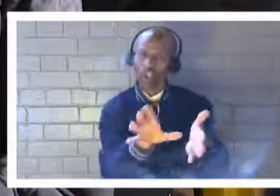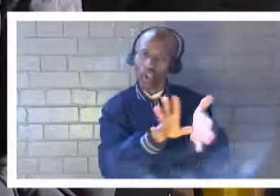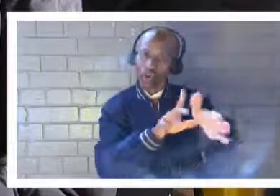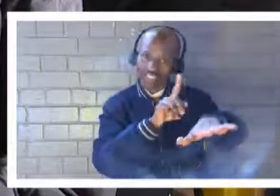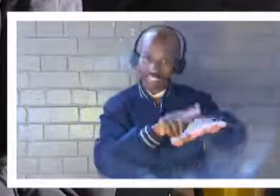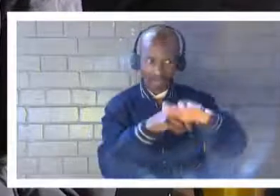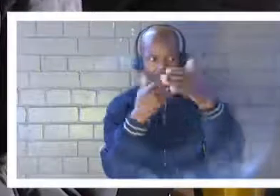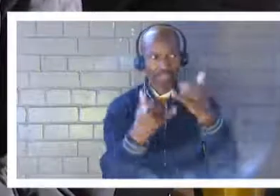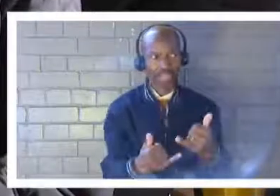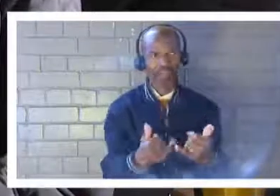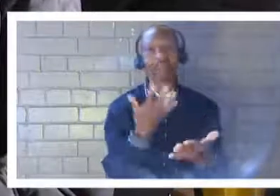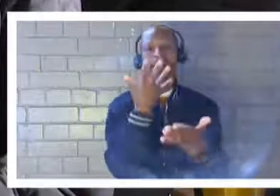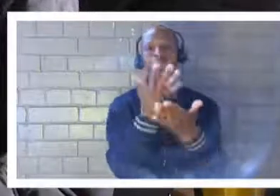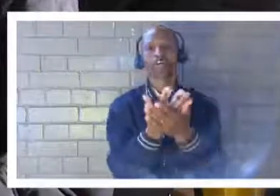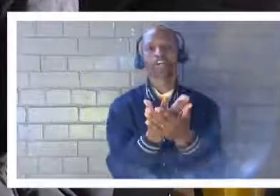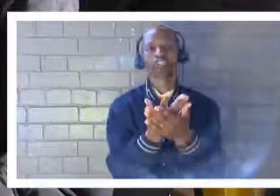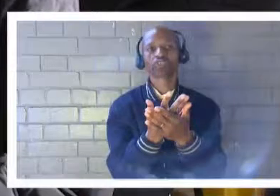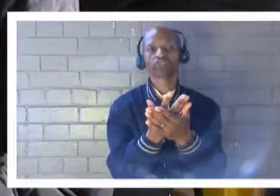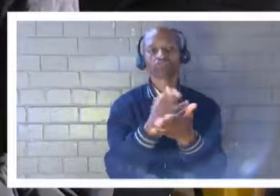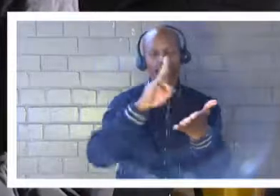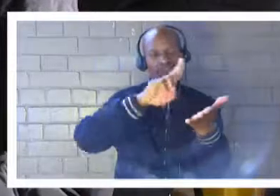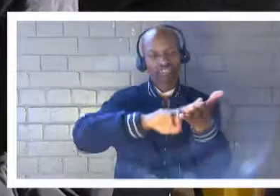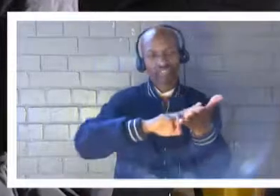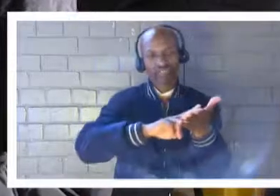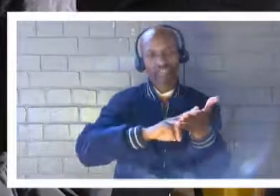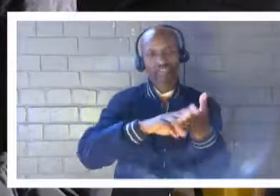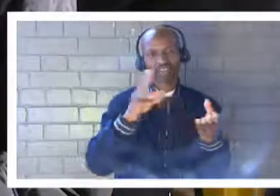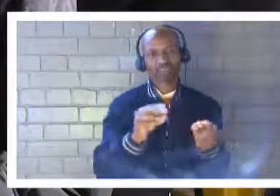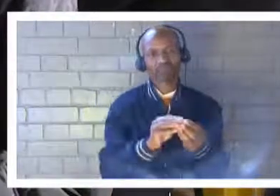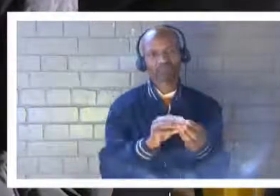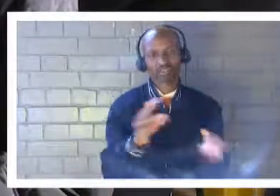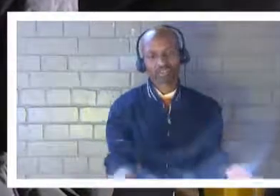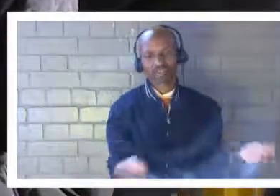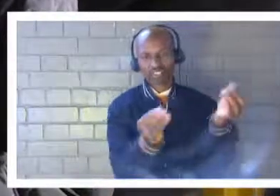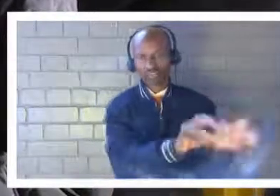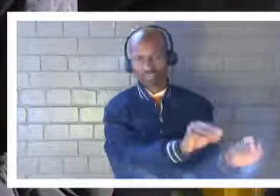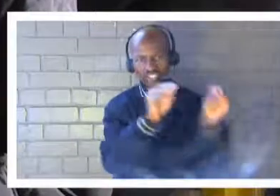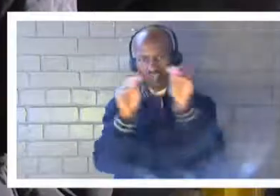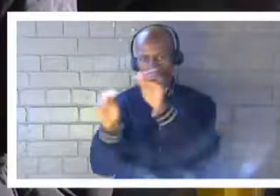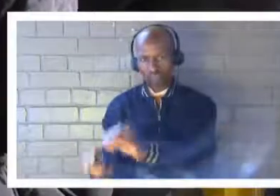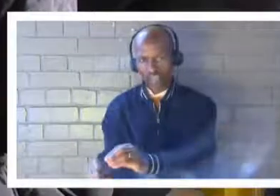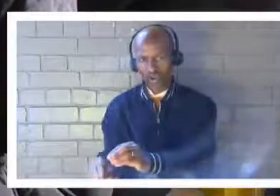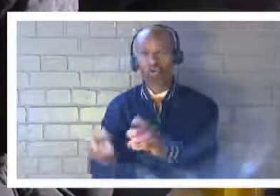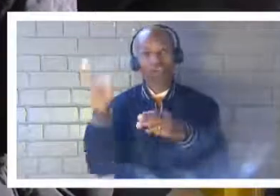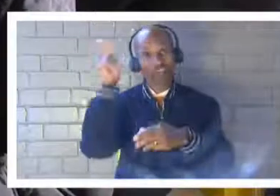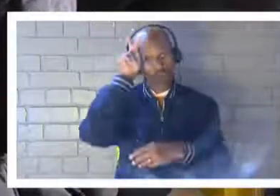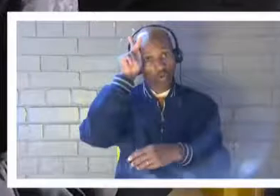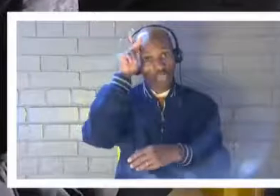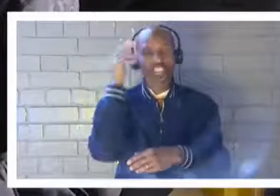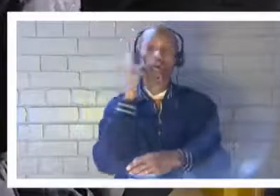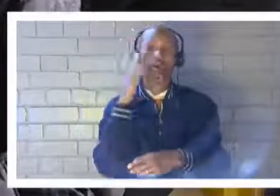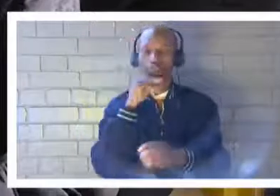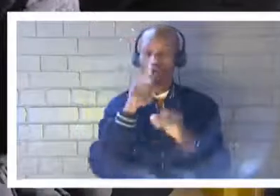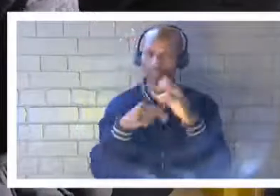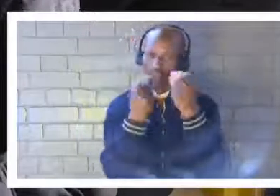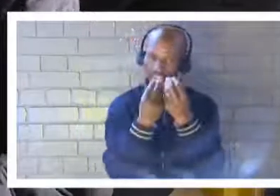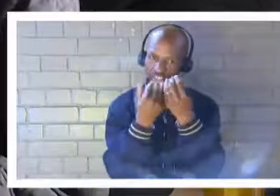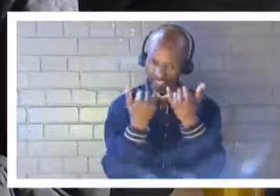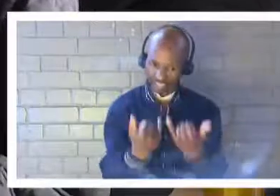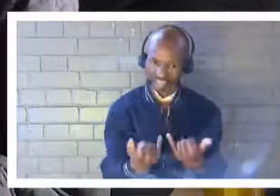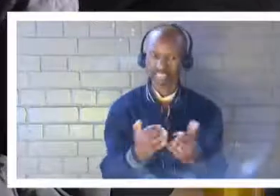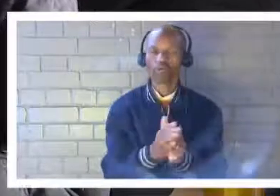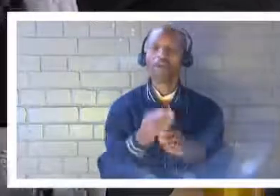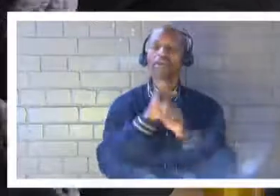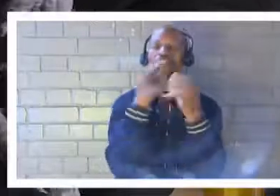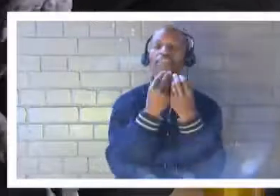therefore then there was supposed to be a transfer of knowledge. So that when we talk about these kind of issues, at least, yes, we are